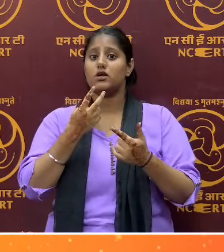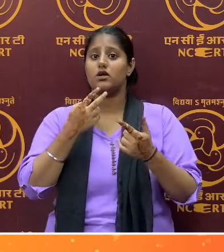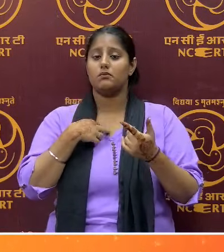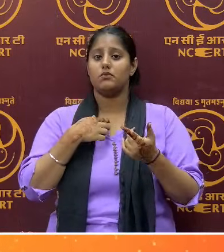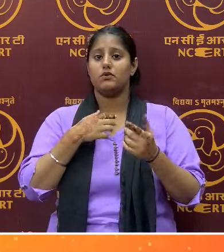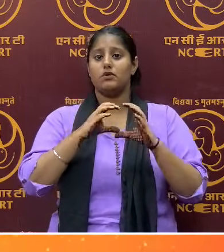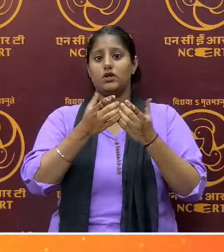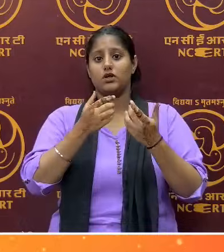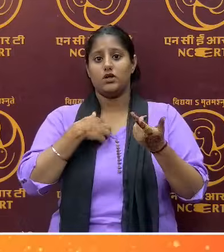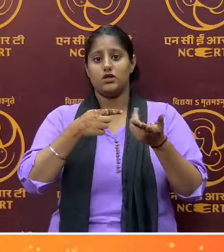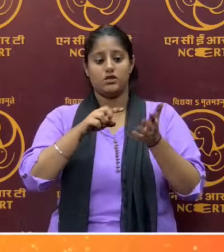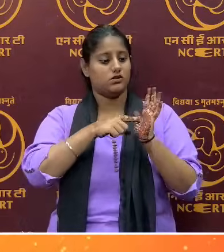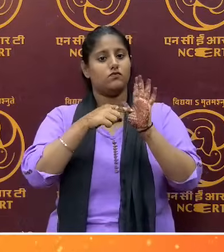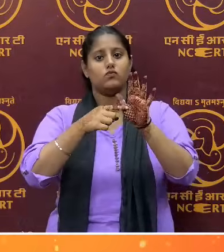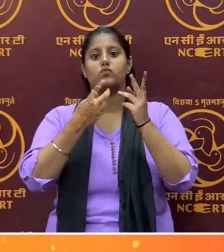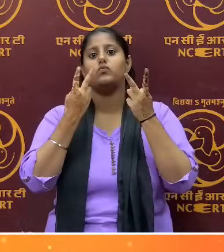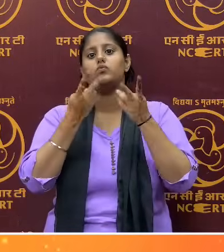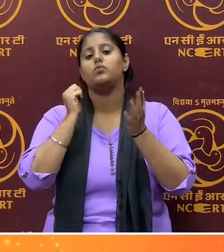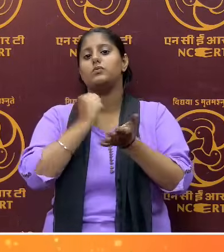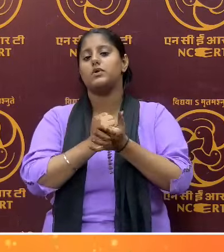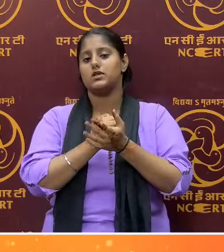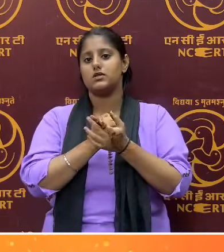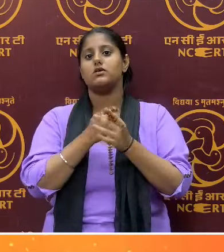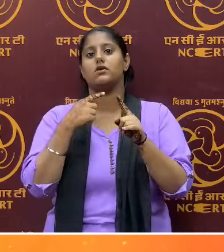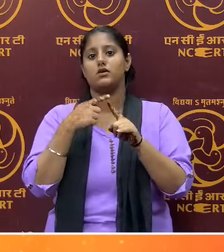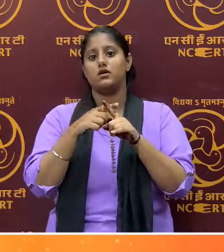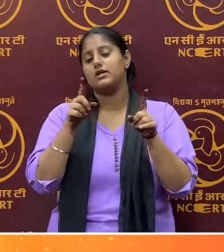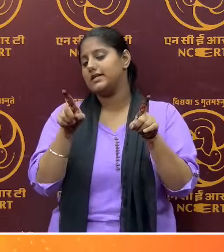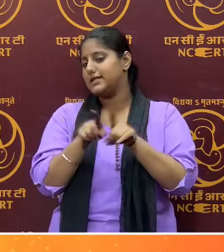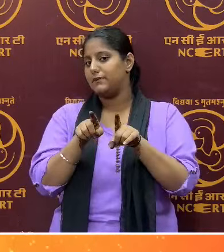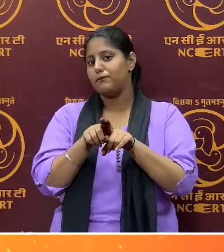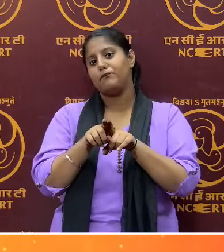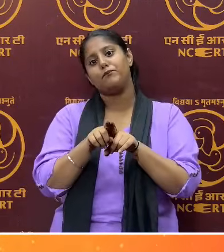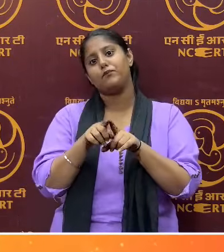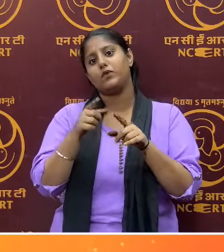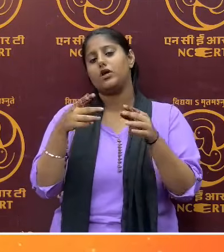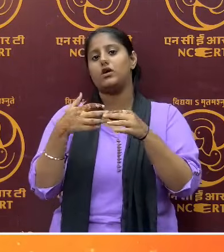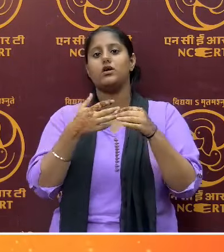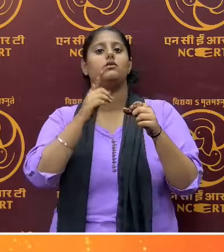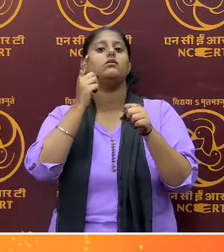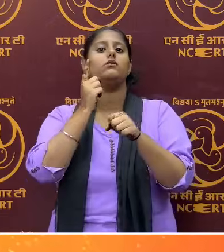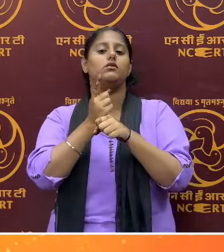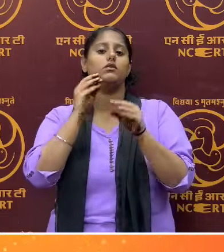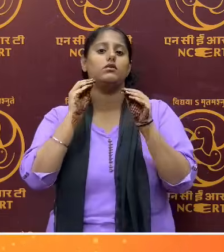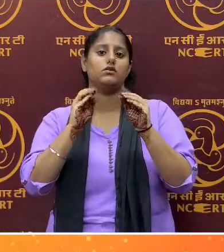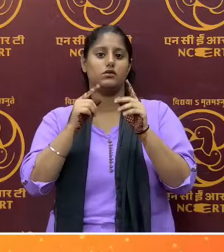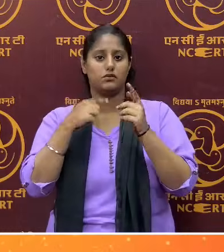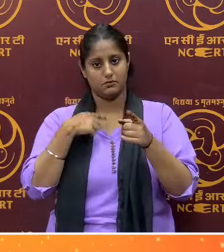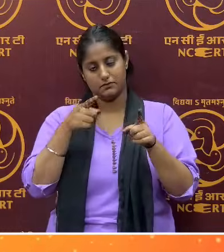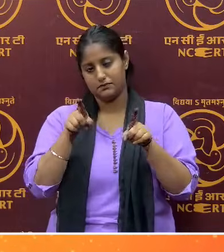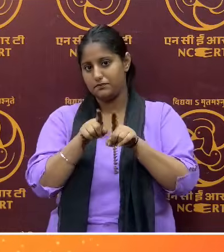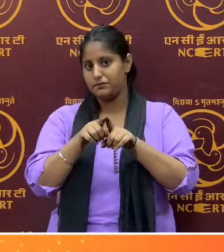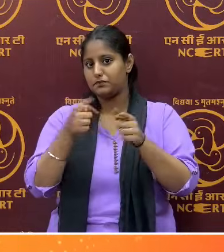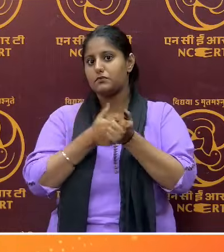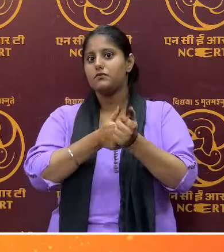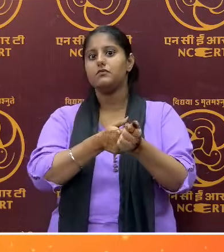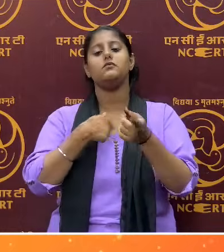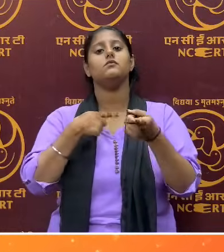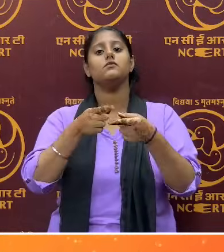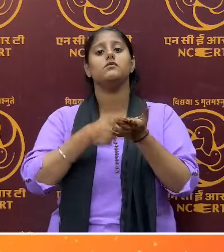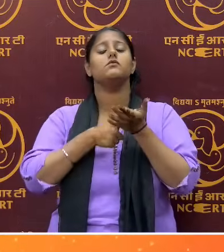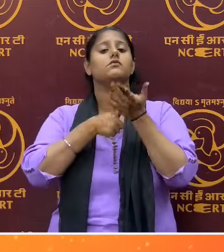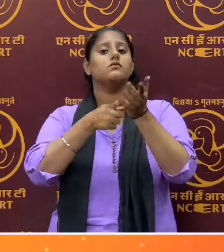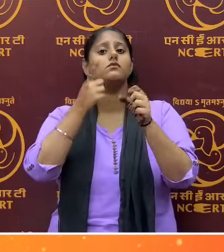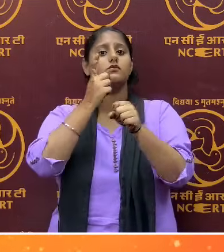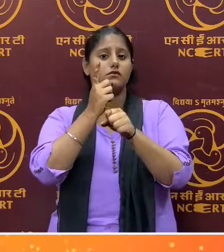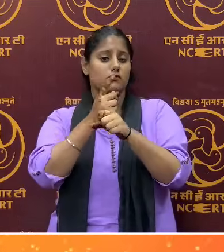by the head teacher for the screening. Right. Okay. The same behavior will work for the special educator also. Oh, okay. So I will request to the teacher and head